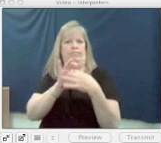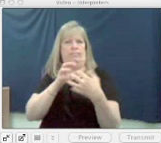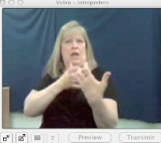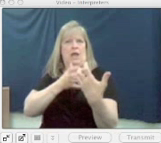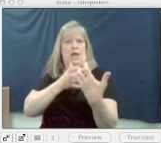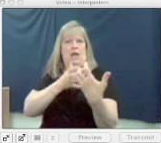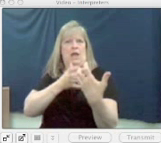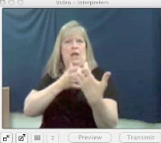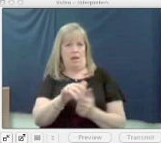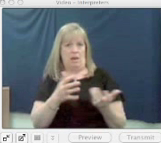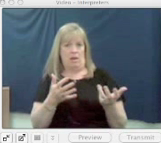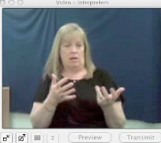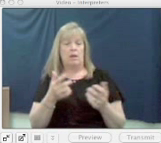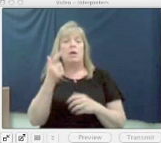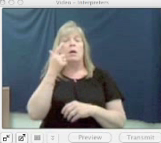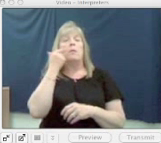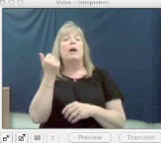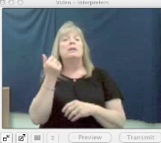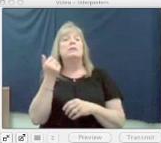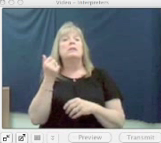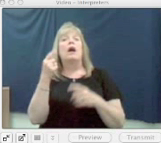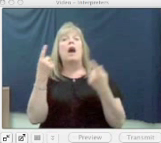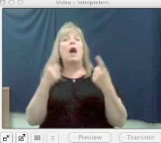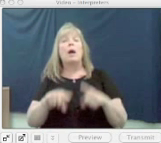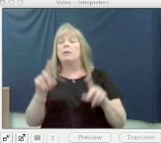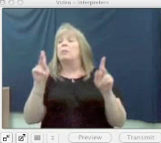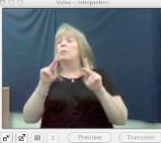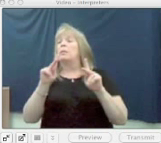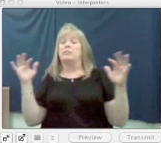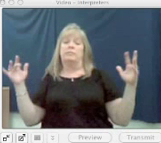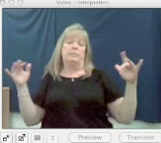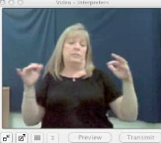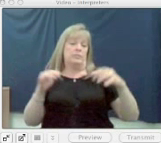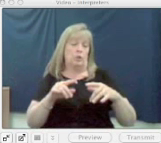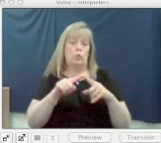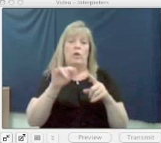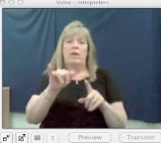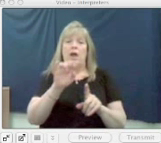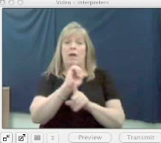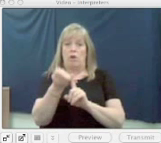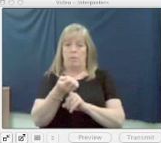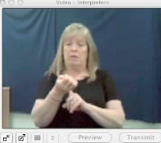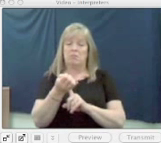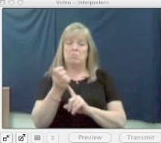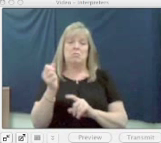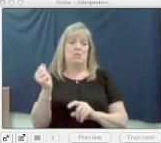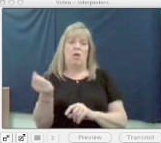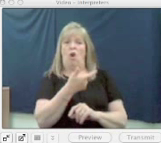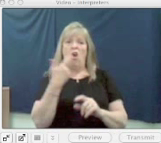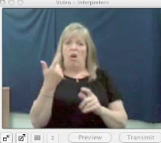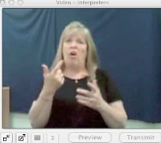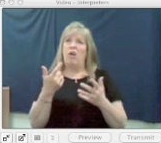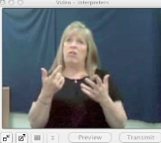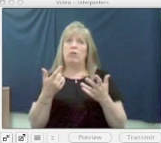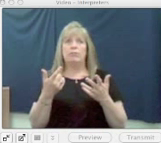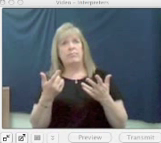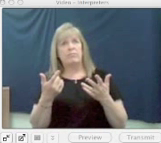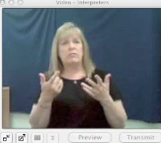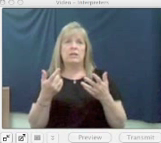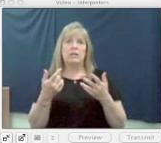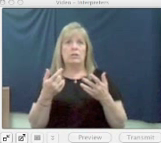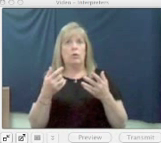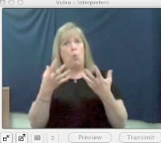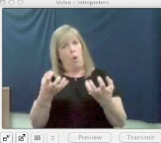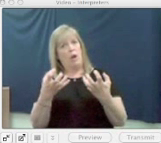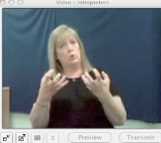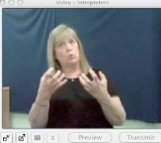Because when people walk into an environment, they are on some level subjecting themselves to the goal of that